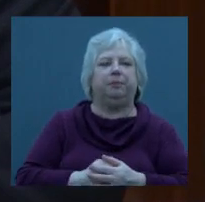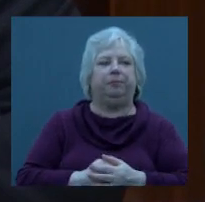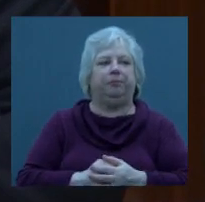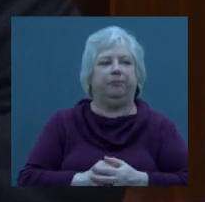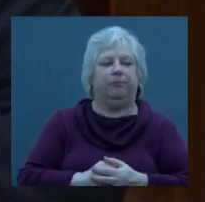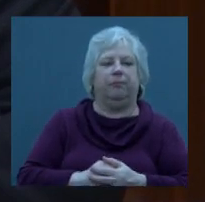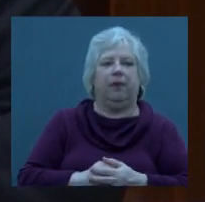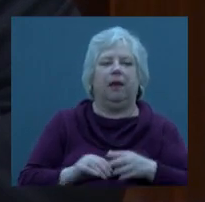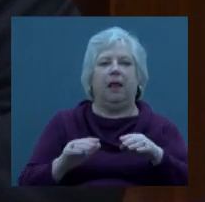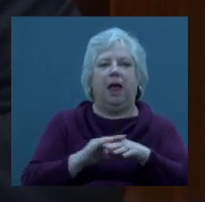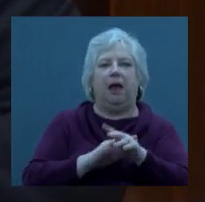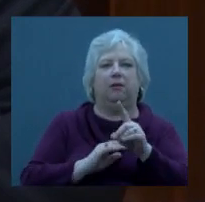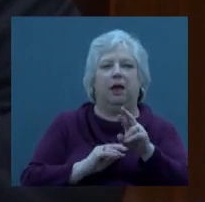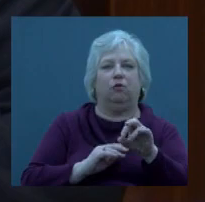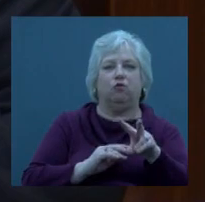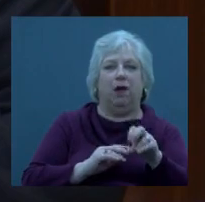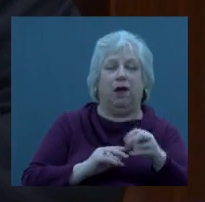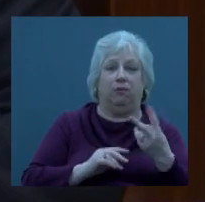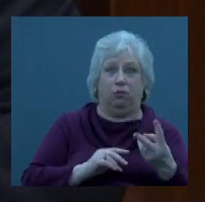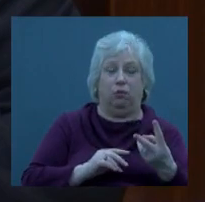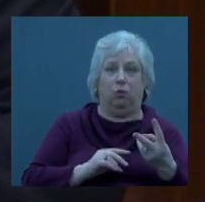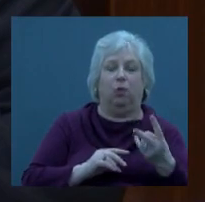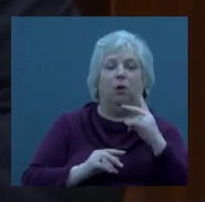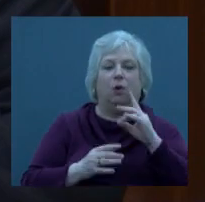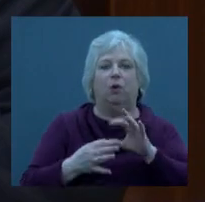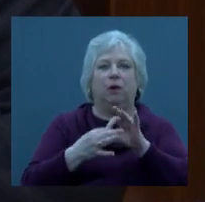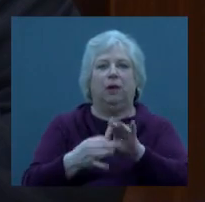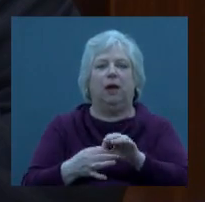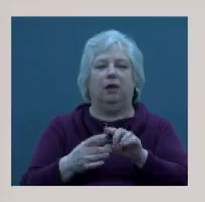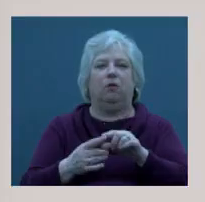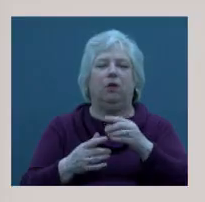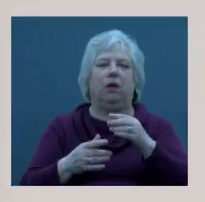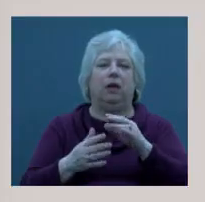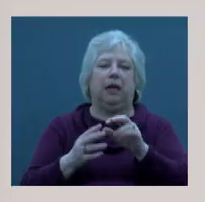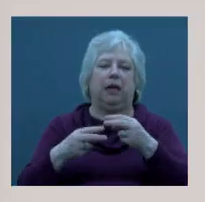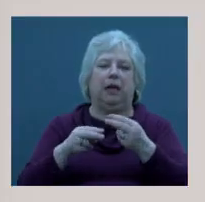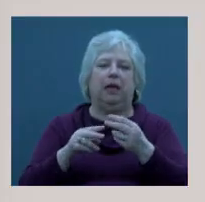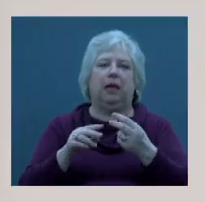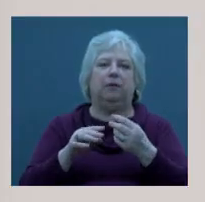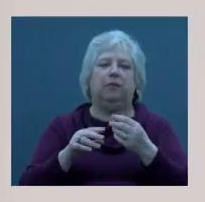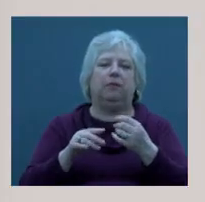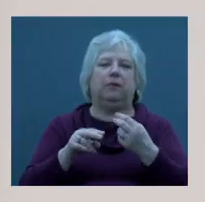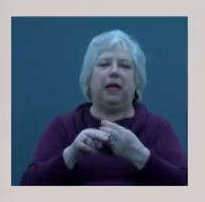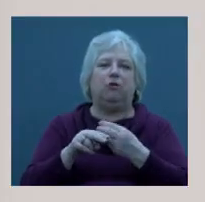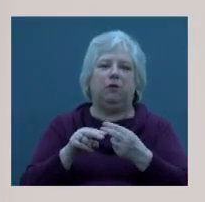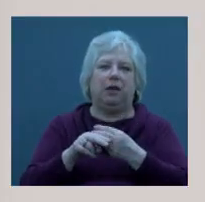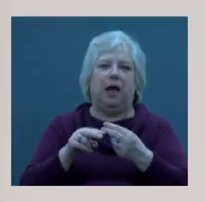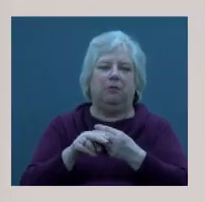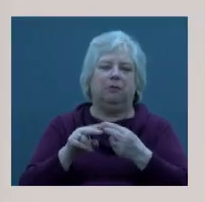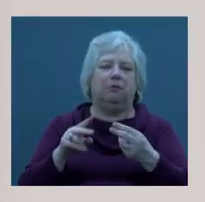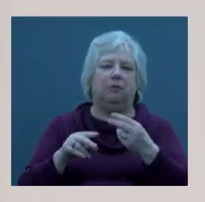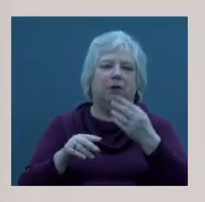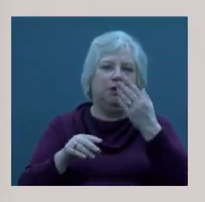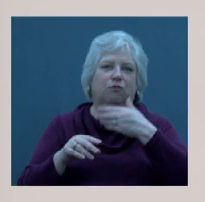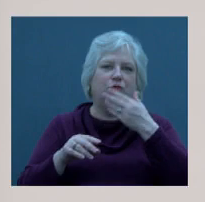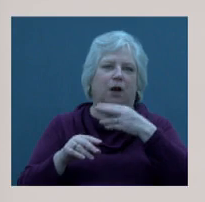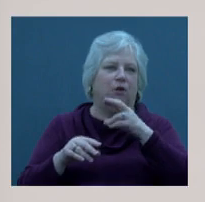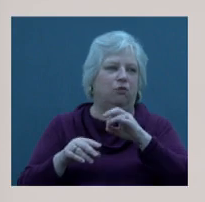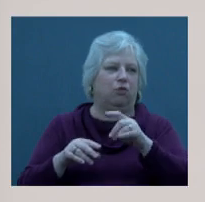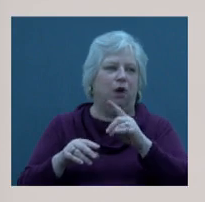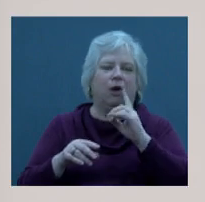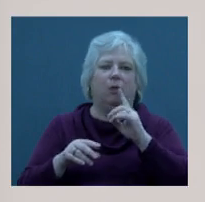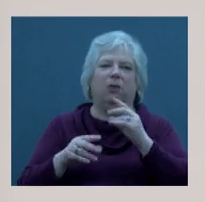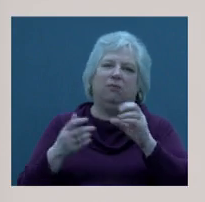The access drives, 2 drives are proposed to connect to the interstate frontage road. They're about 40 feet in width, and they're likely to be used